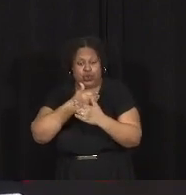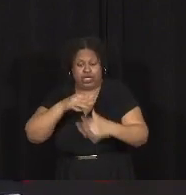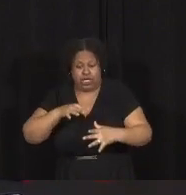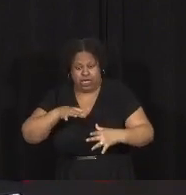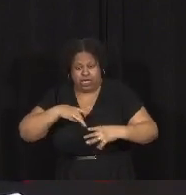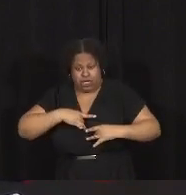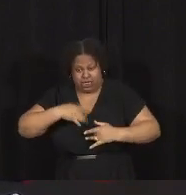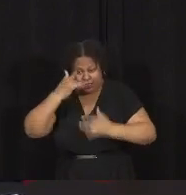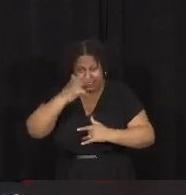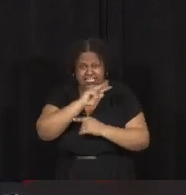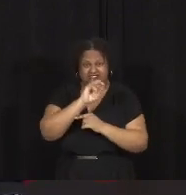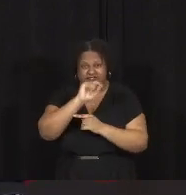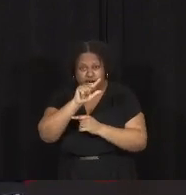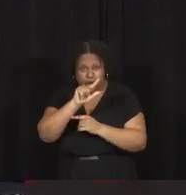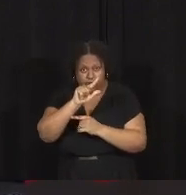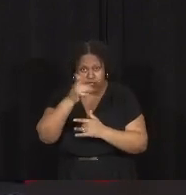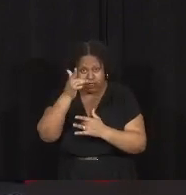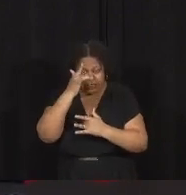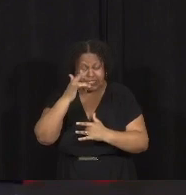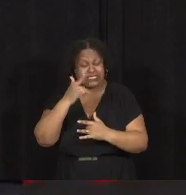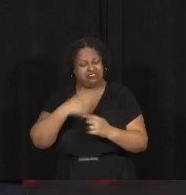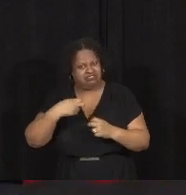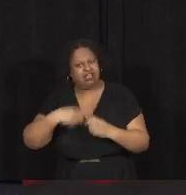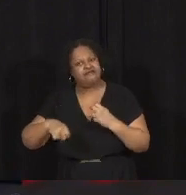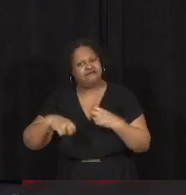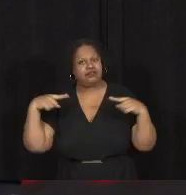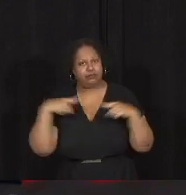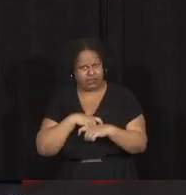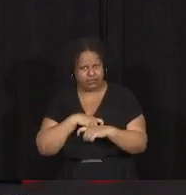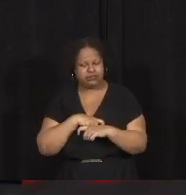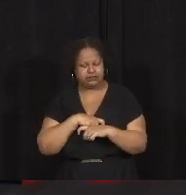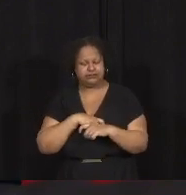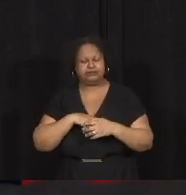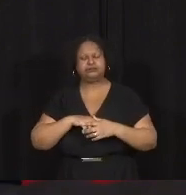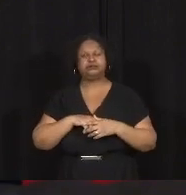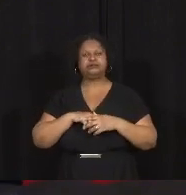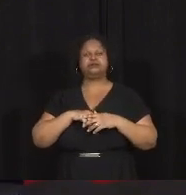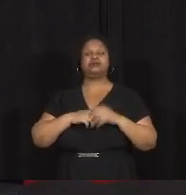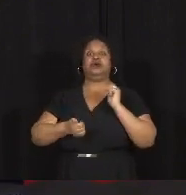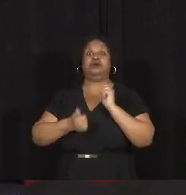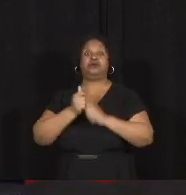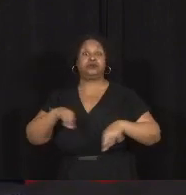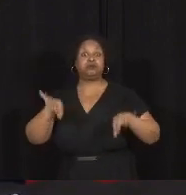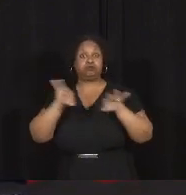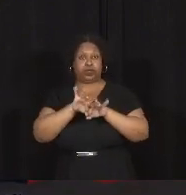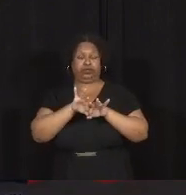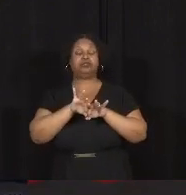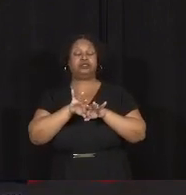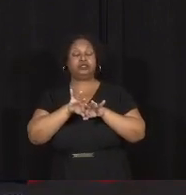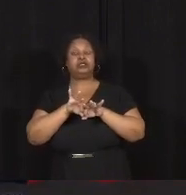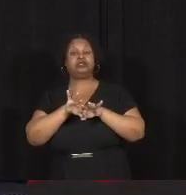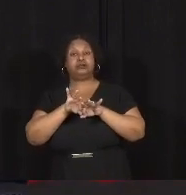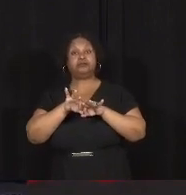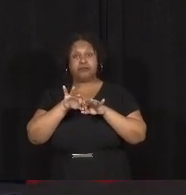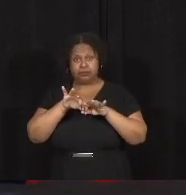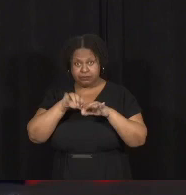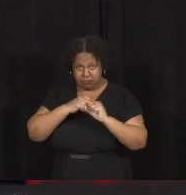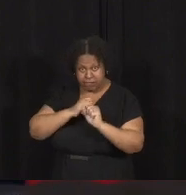inexact. But what is important is that we use them early and